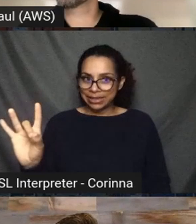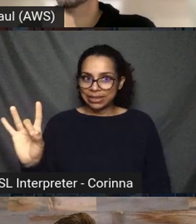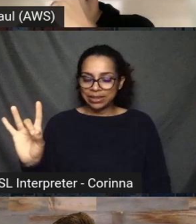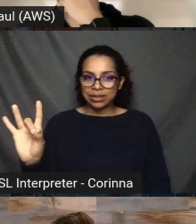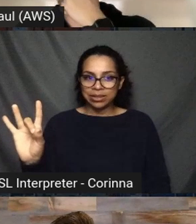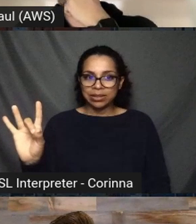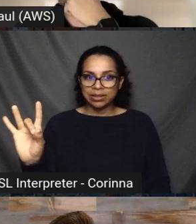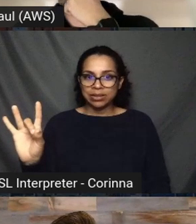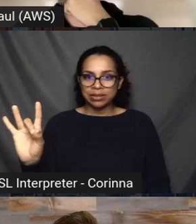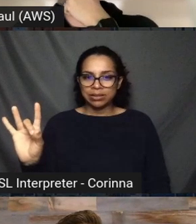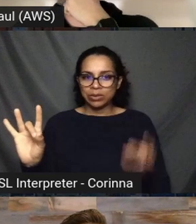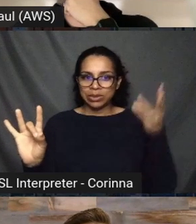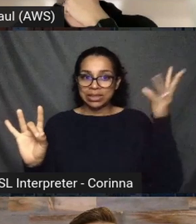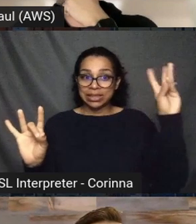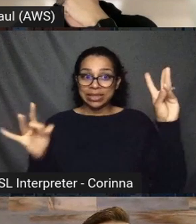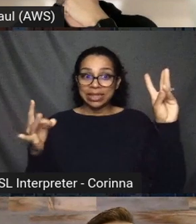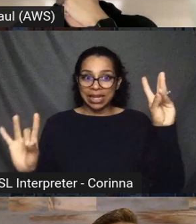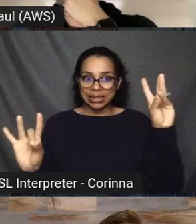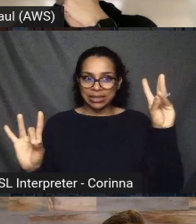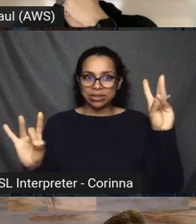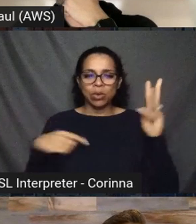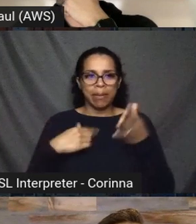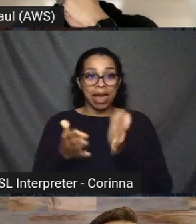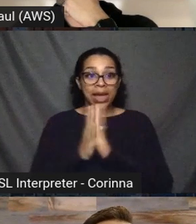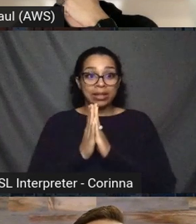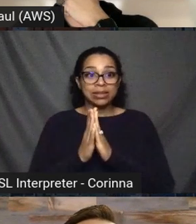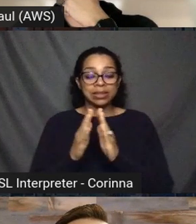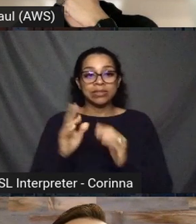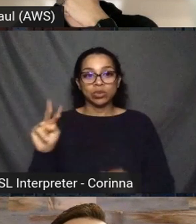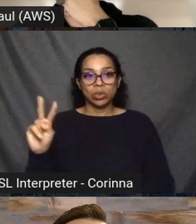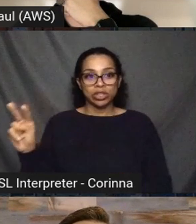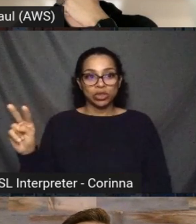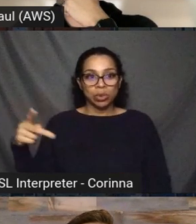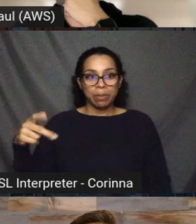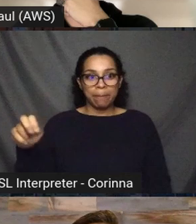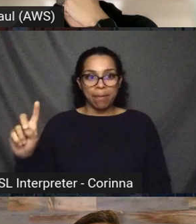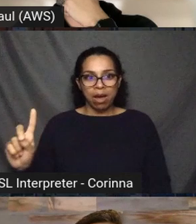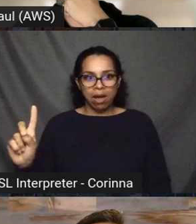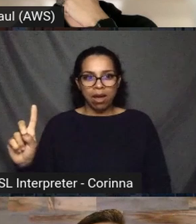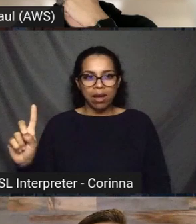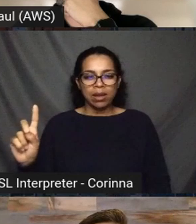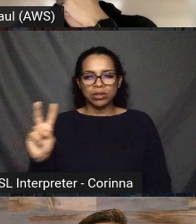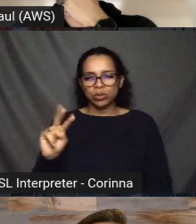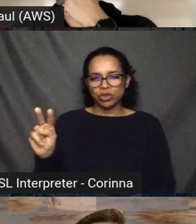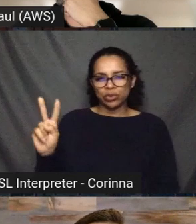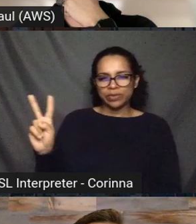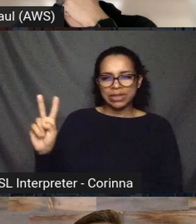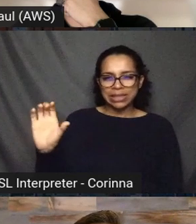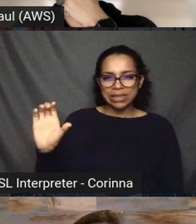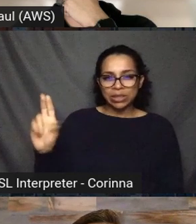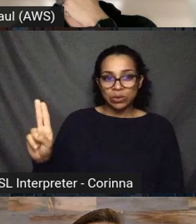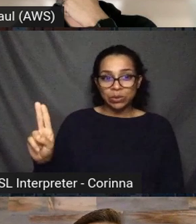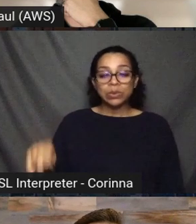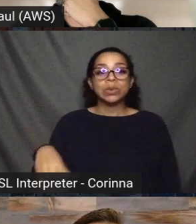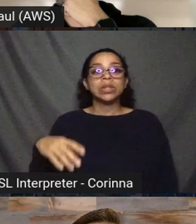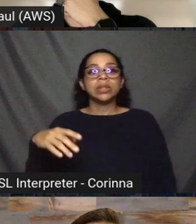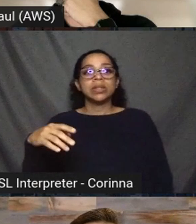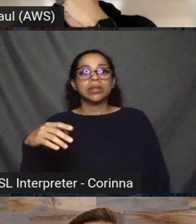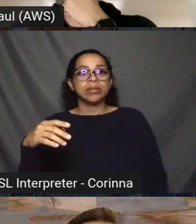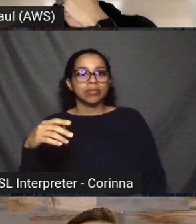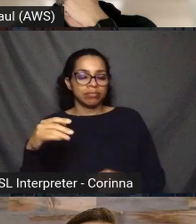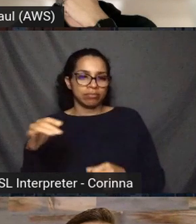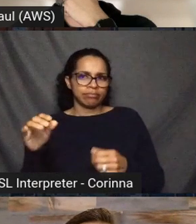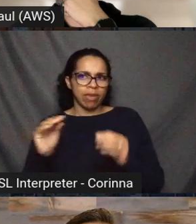I'm asking for 22 pods, which is 22 vCPUs, plus if you add the kubeproxy and AWS node, obviously that's